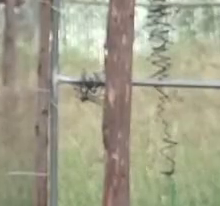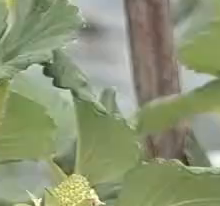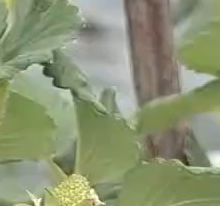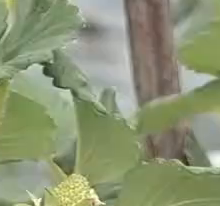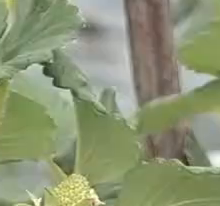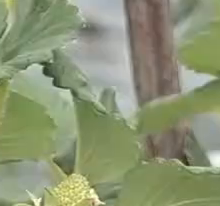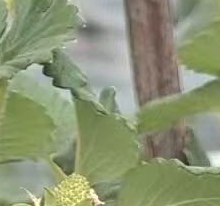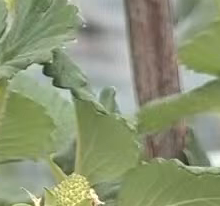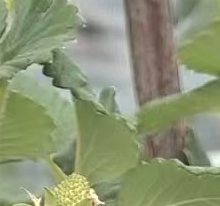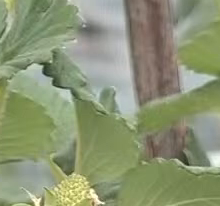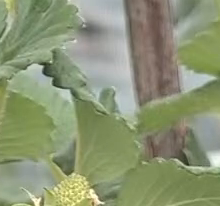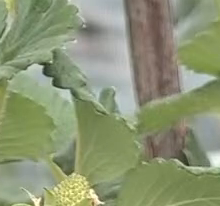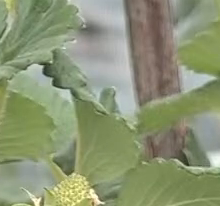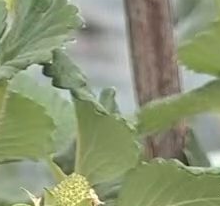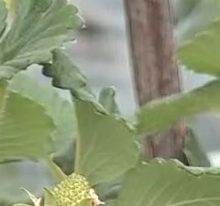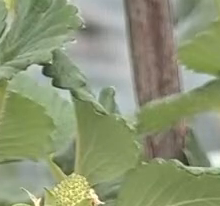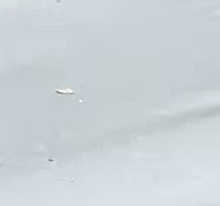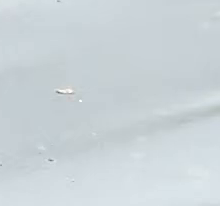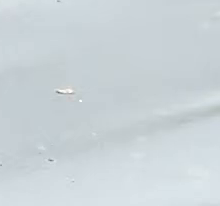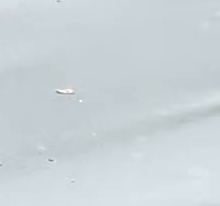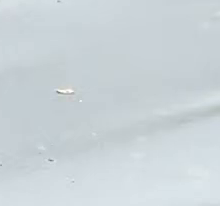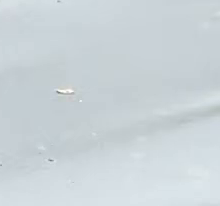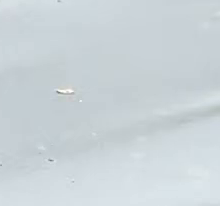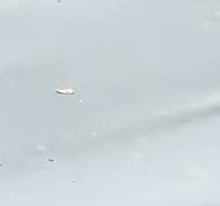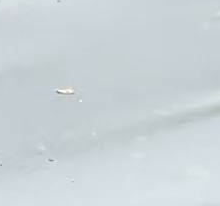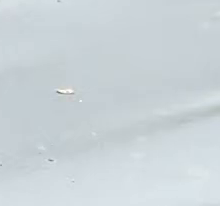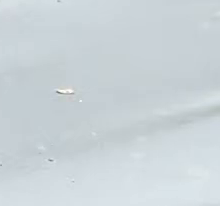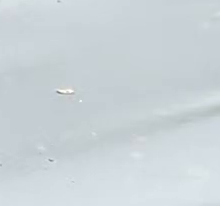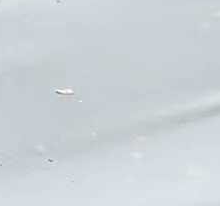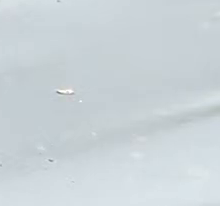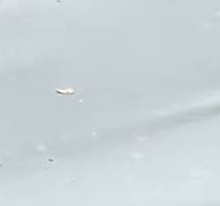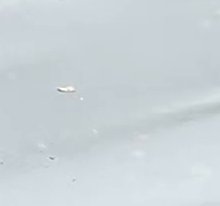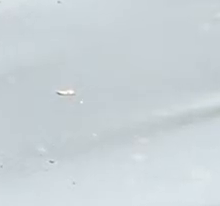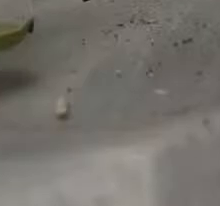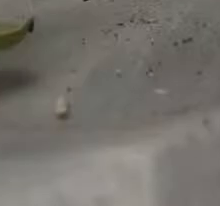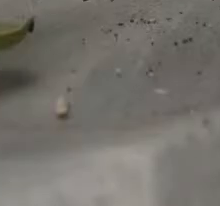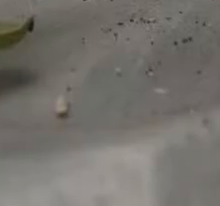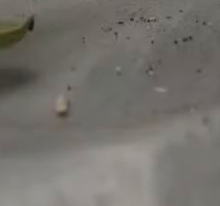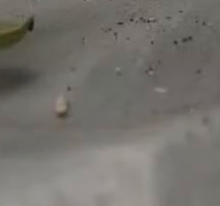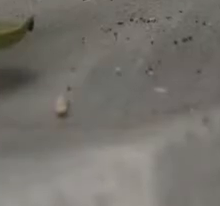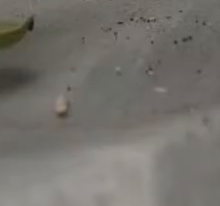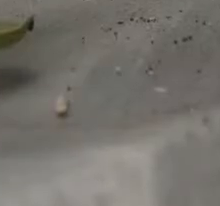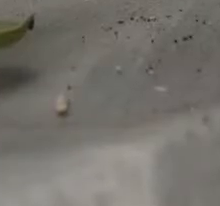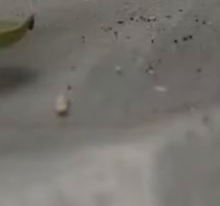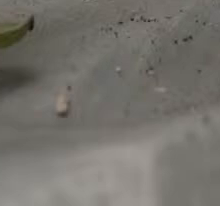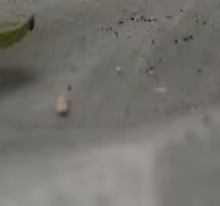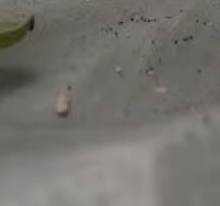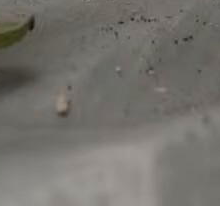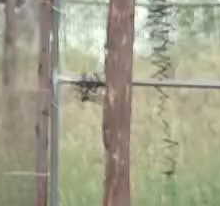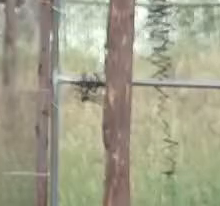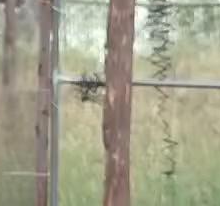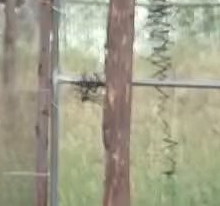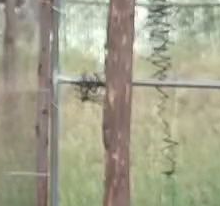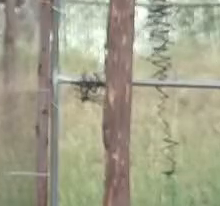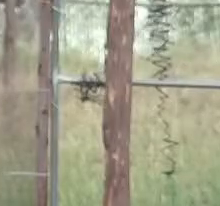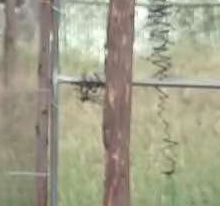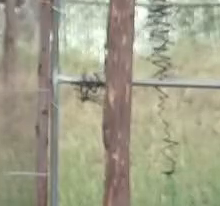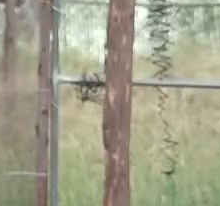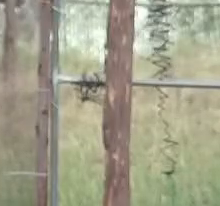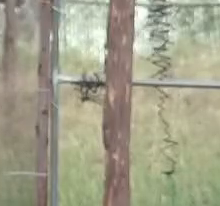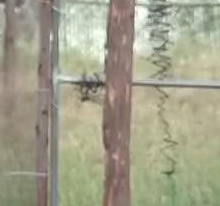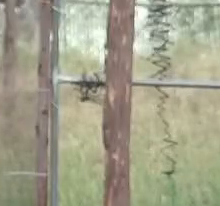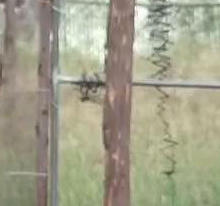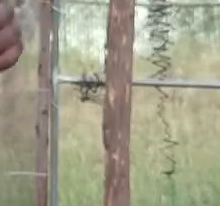also more productive in terms of fruits. So inatoa a lot more fruits faster than Chandler. So